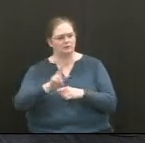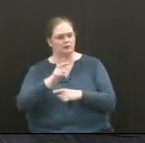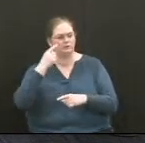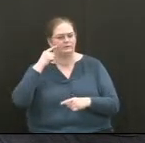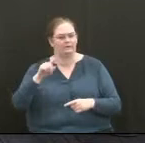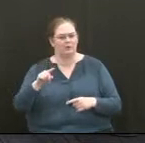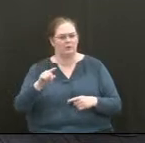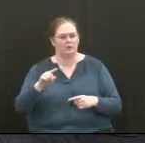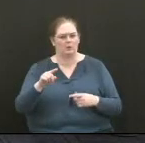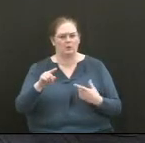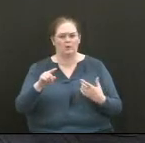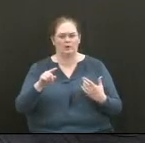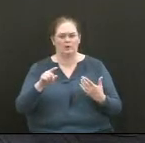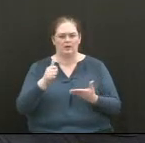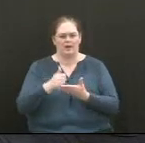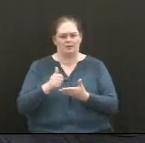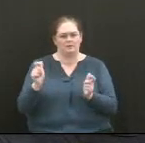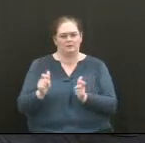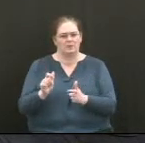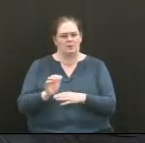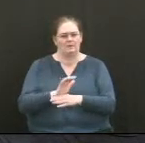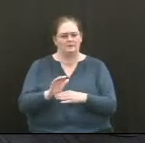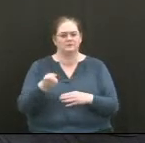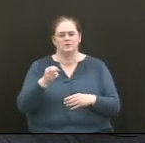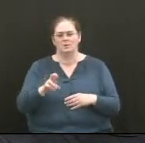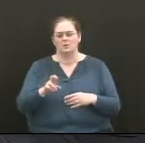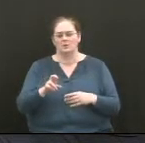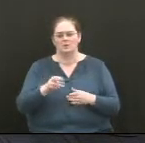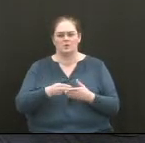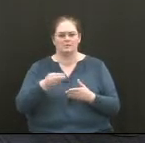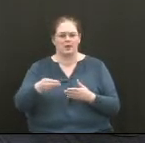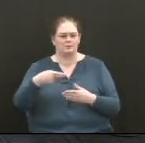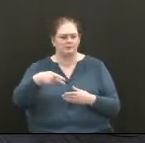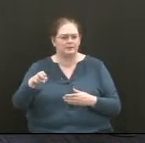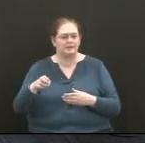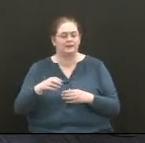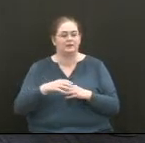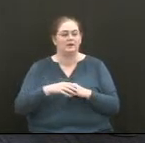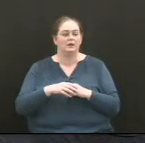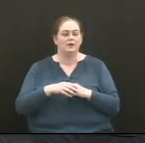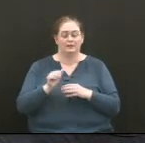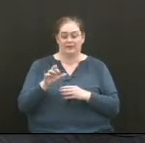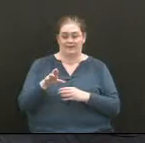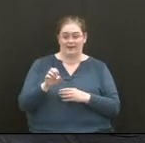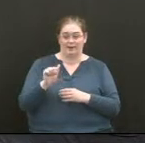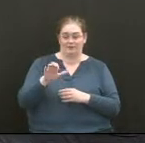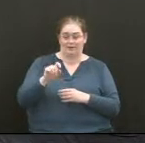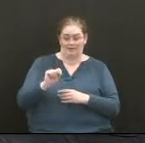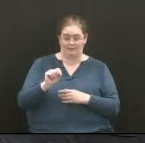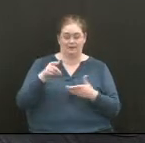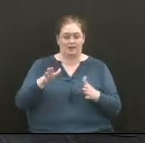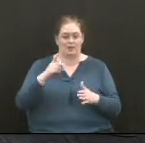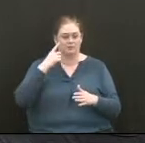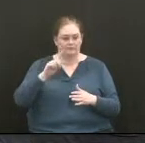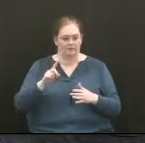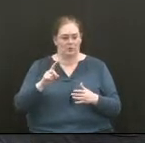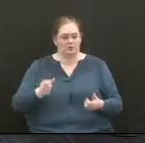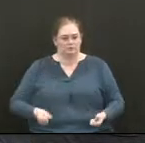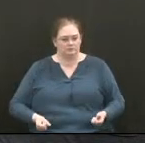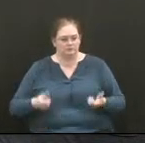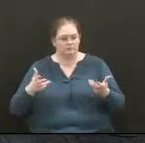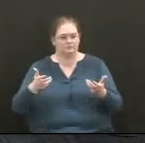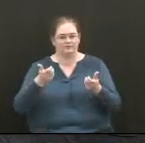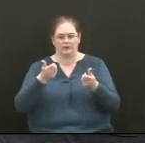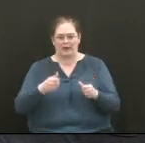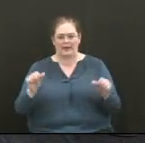for, you know, for helping small businesses or for, you know, buying PPE. The CARES Act allows for the expenditure of